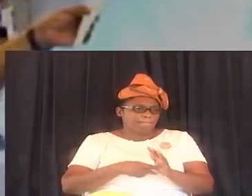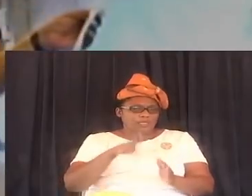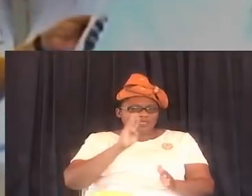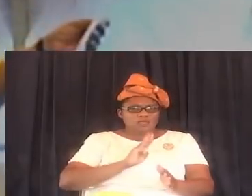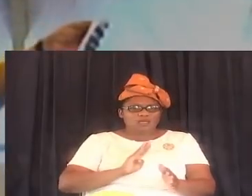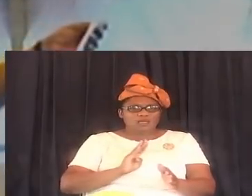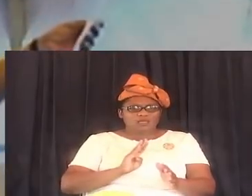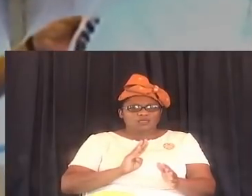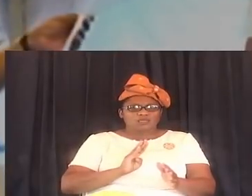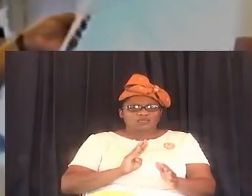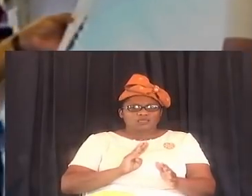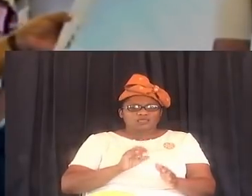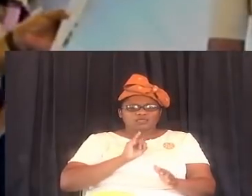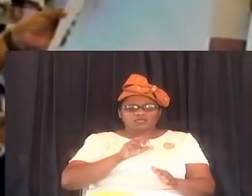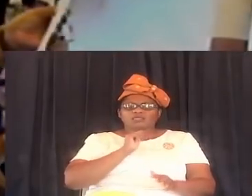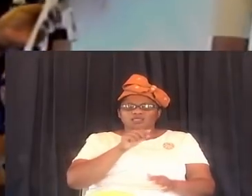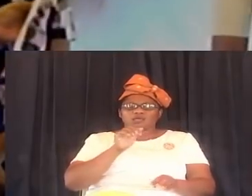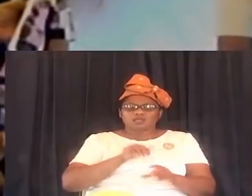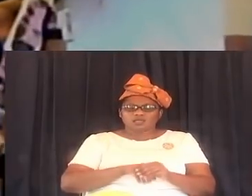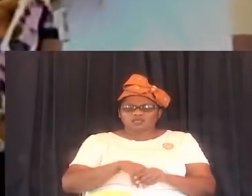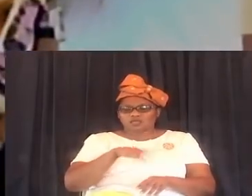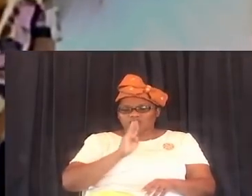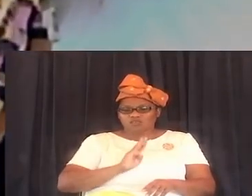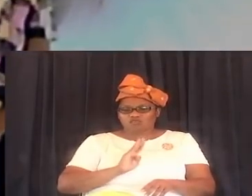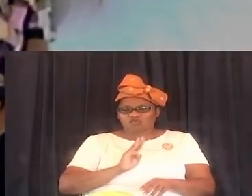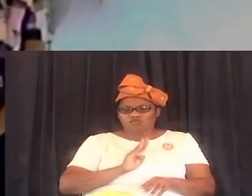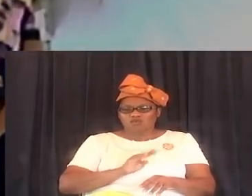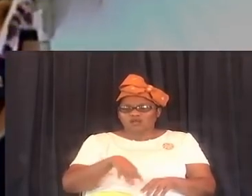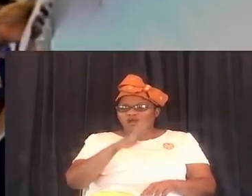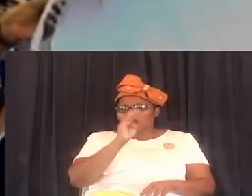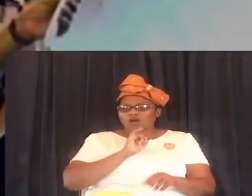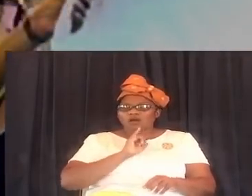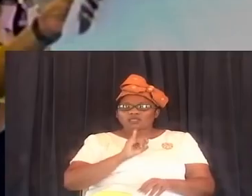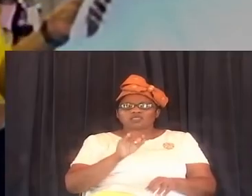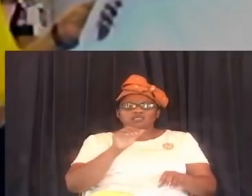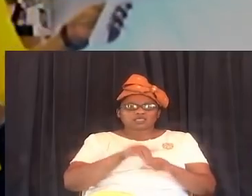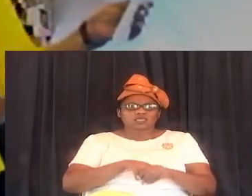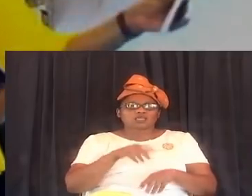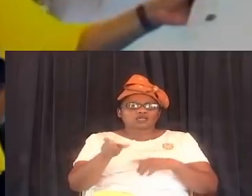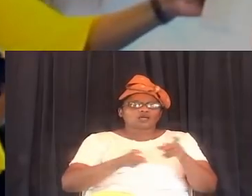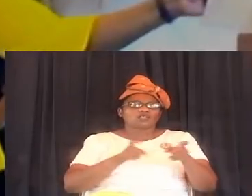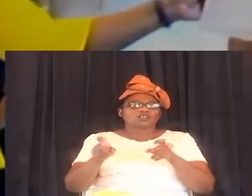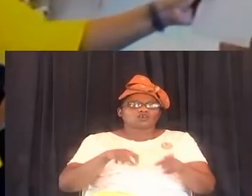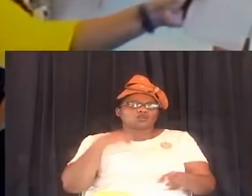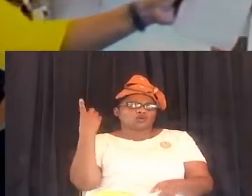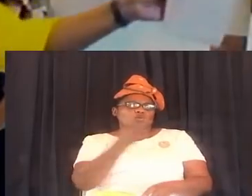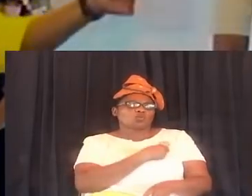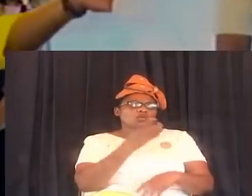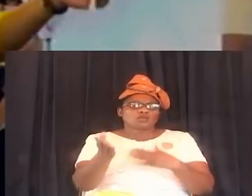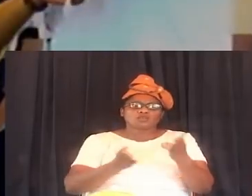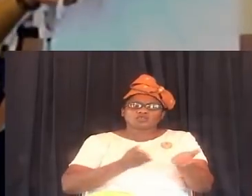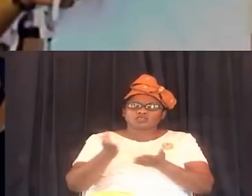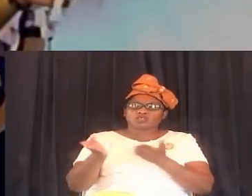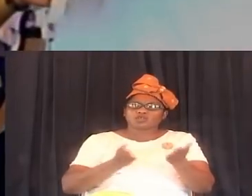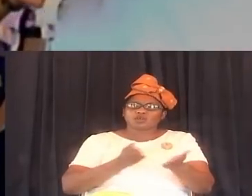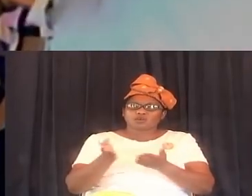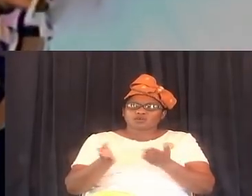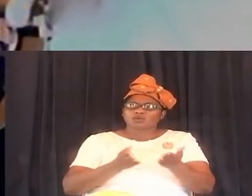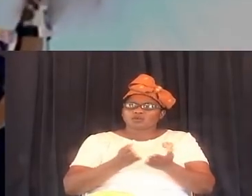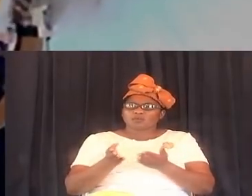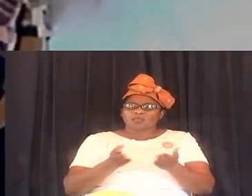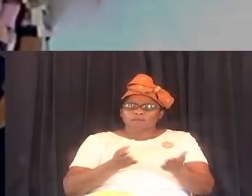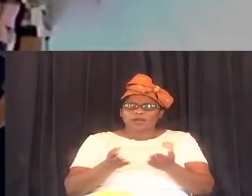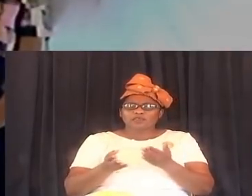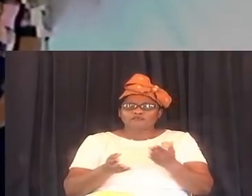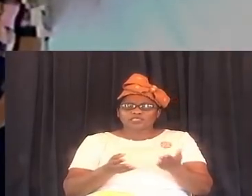God. He sits high and he looketh low. We serve a magnificent God, and we just want to really